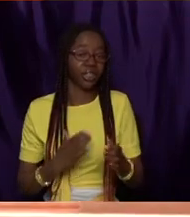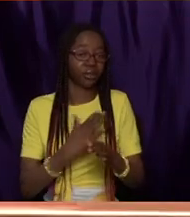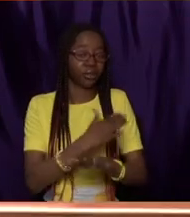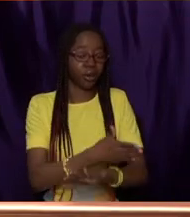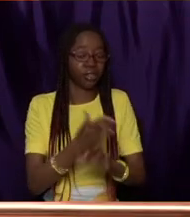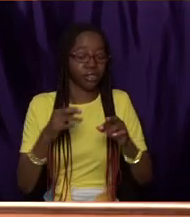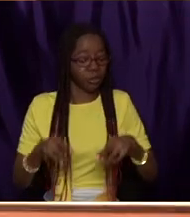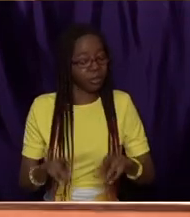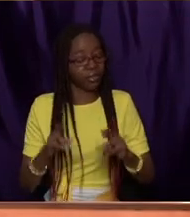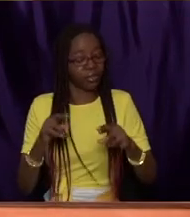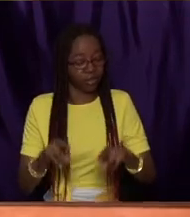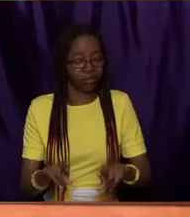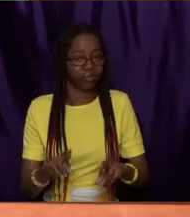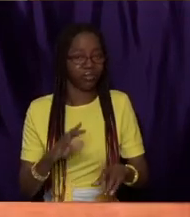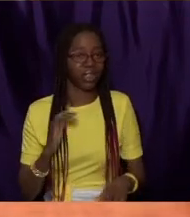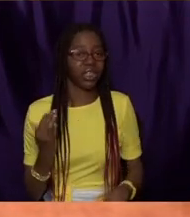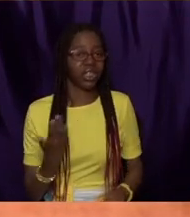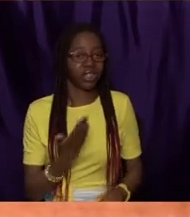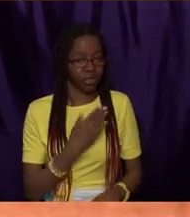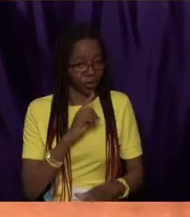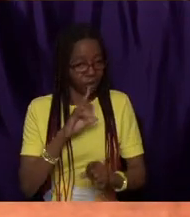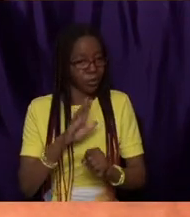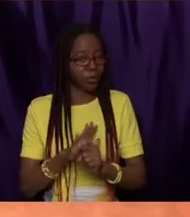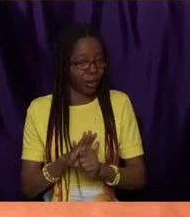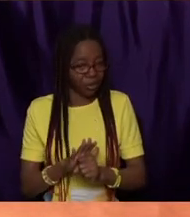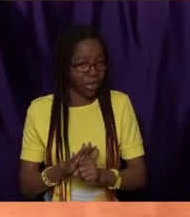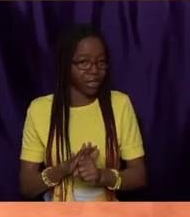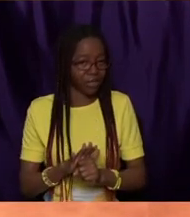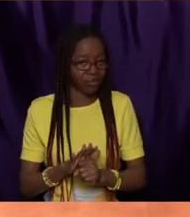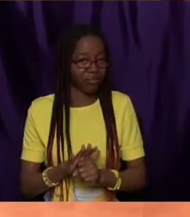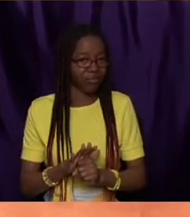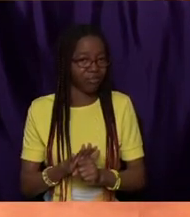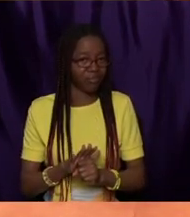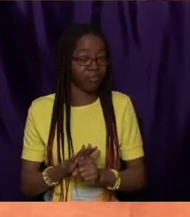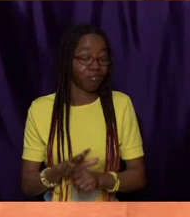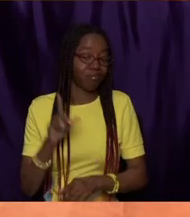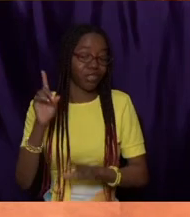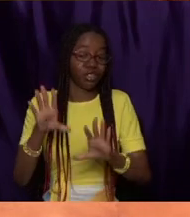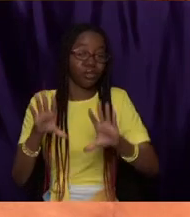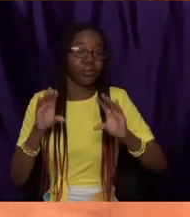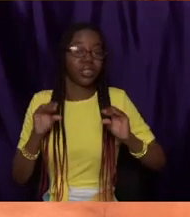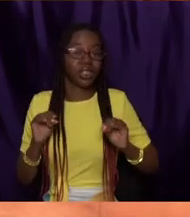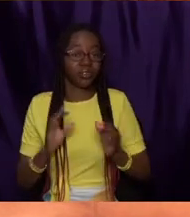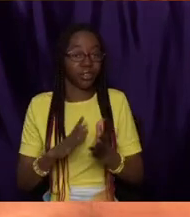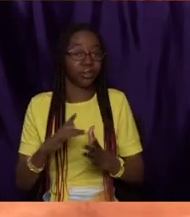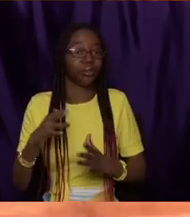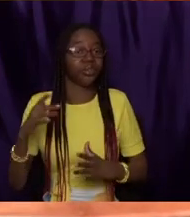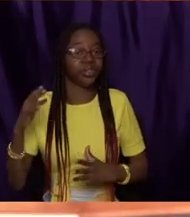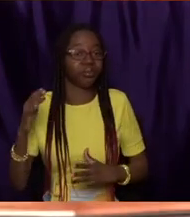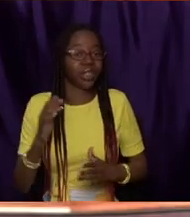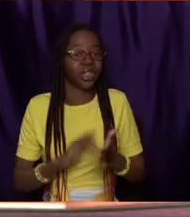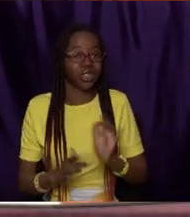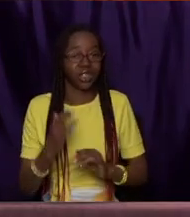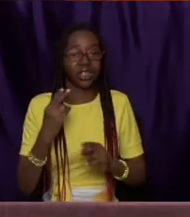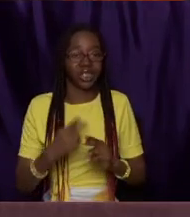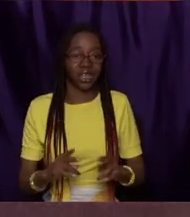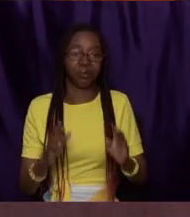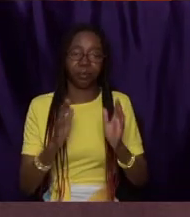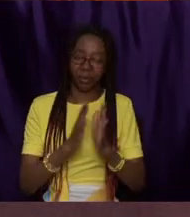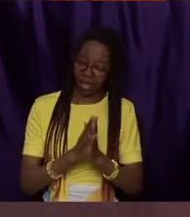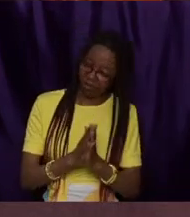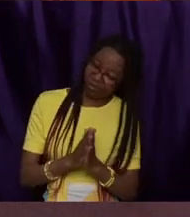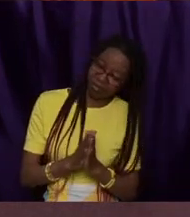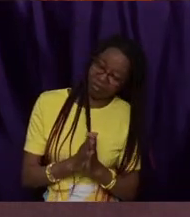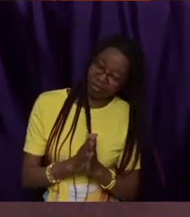Jordan into our promised land, that you might get the glory. It's in Jesus' name we